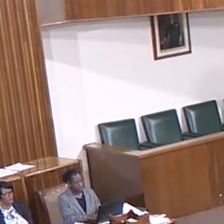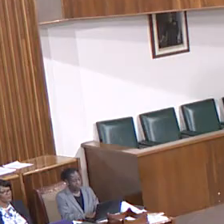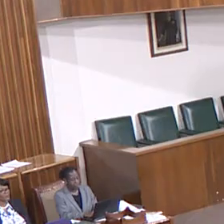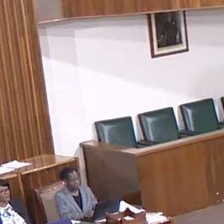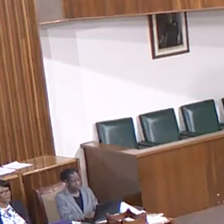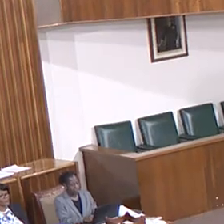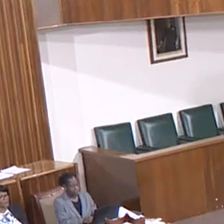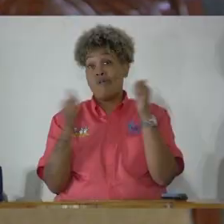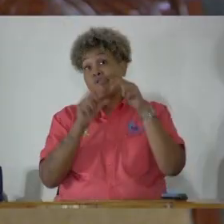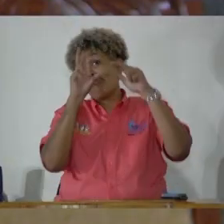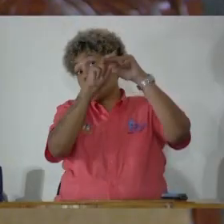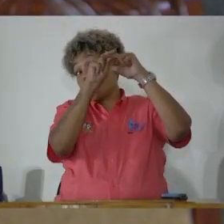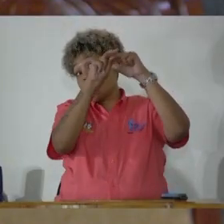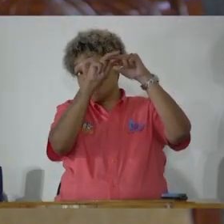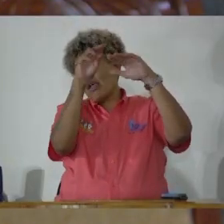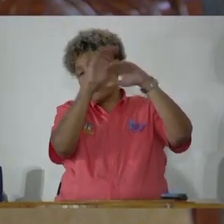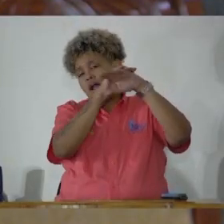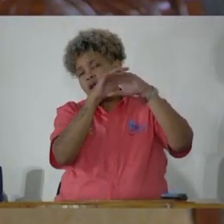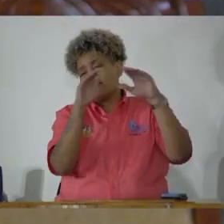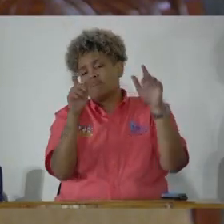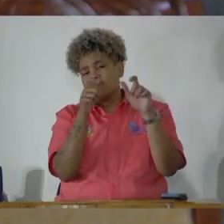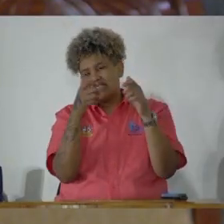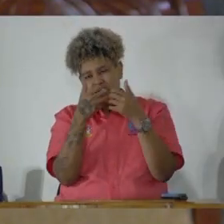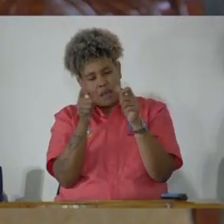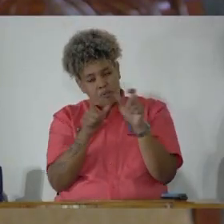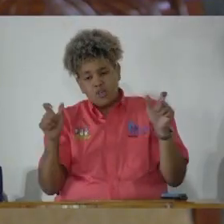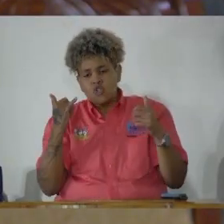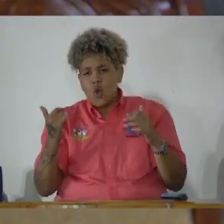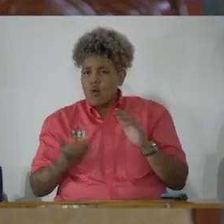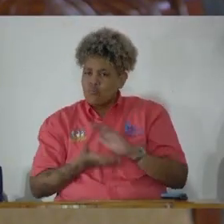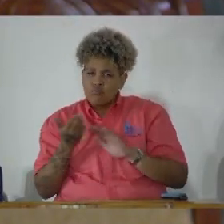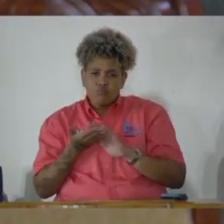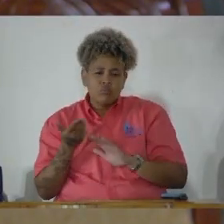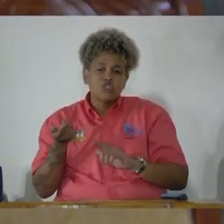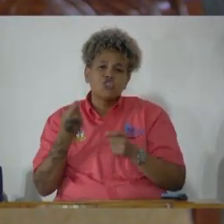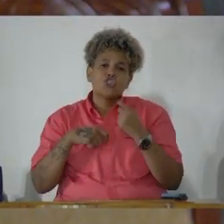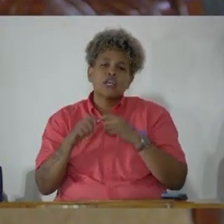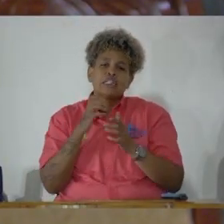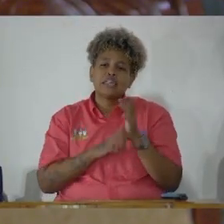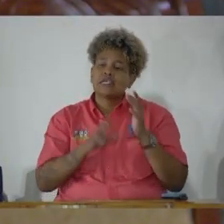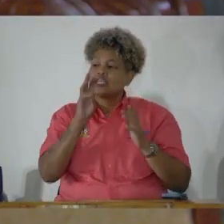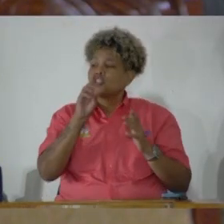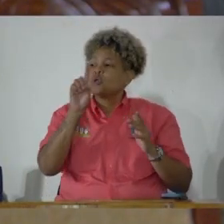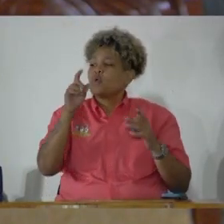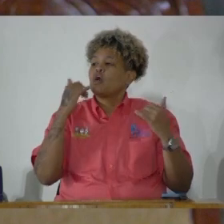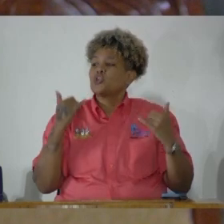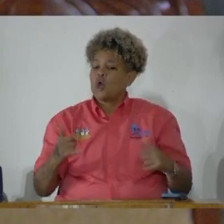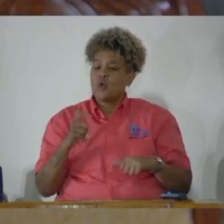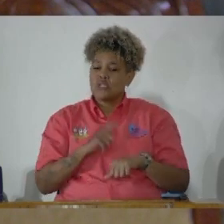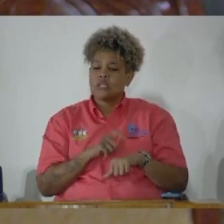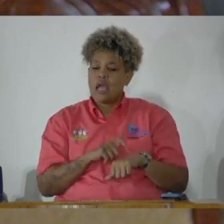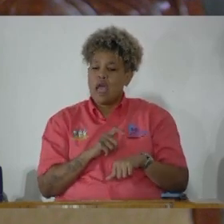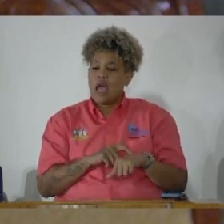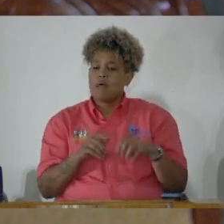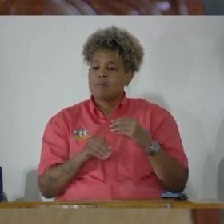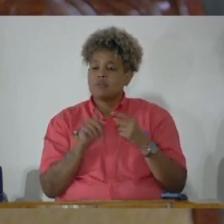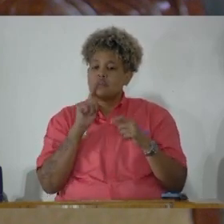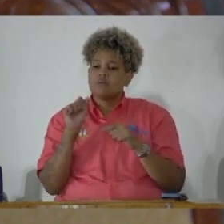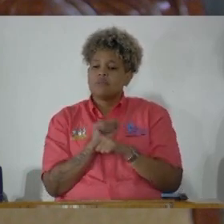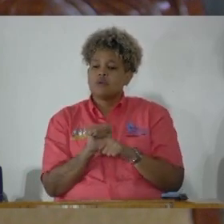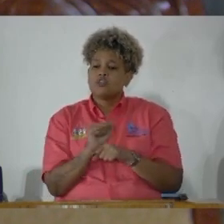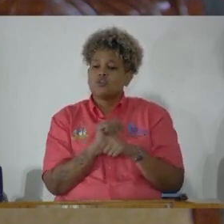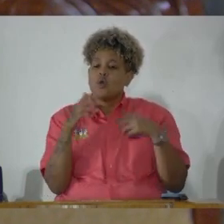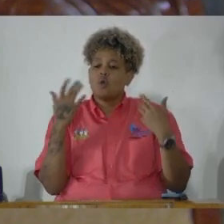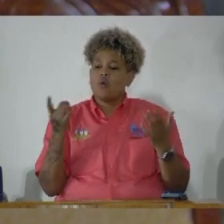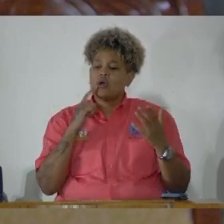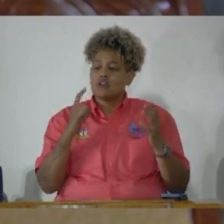people of Jamaica. The proposed alteration of Section 61 at this time is to ensure